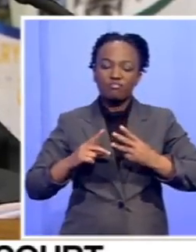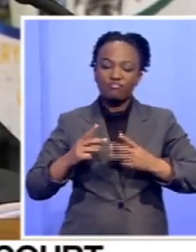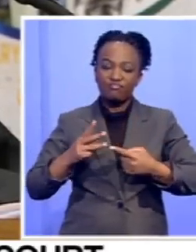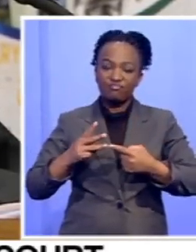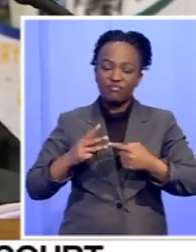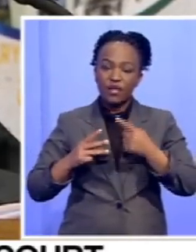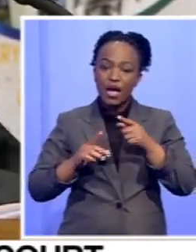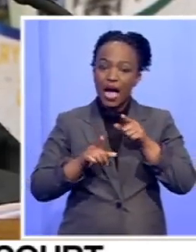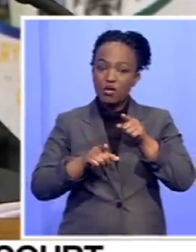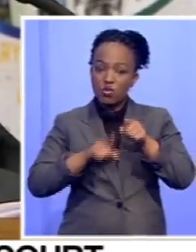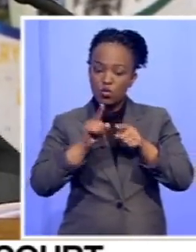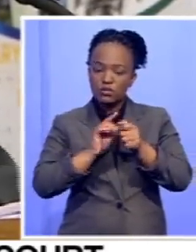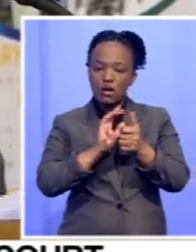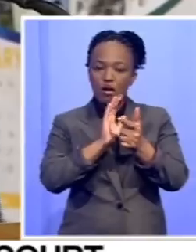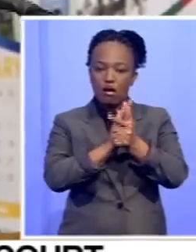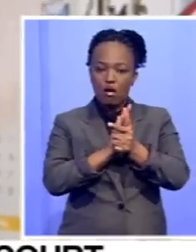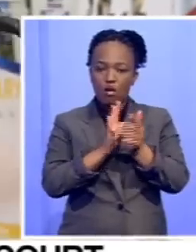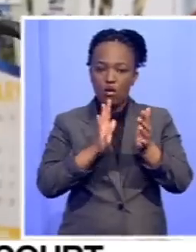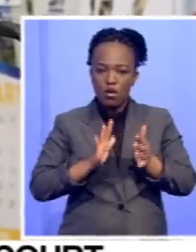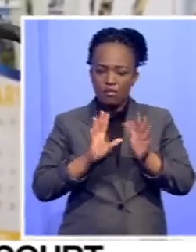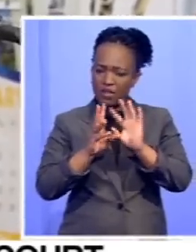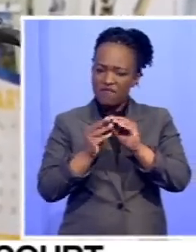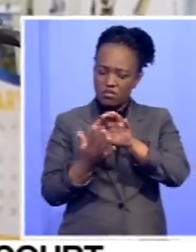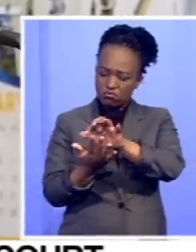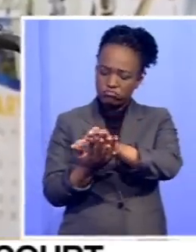legal representative never placed the assault in dispute.